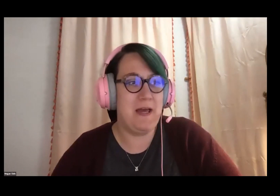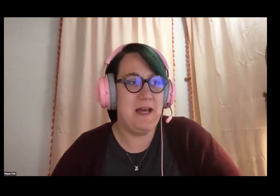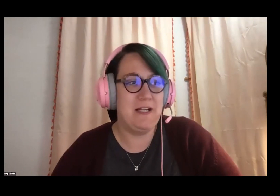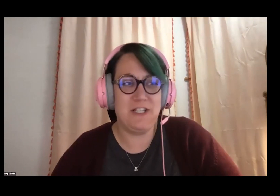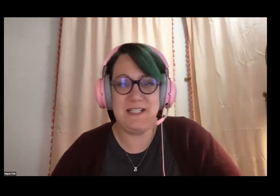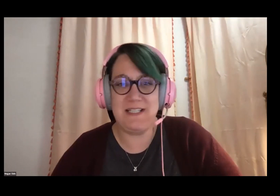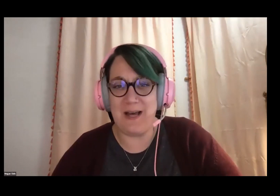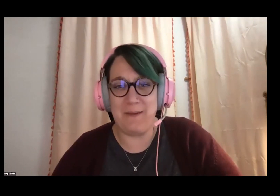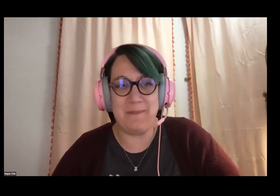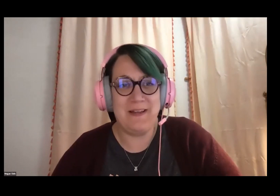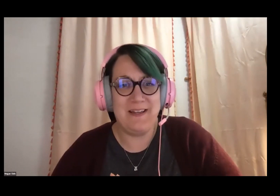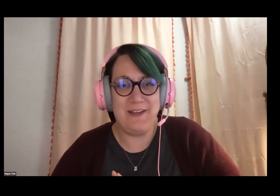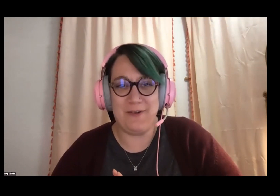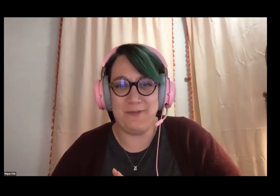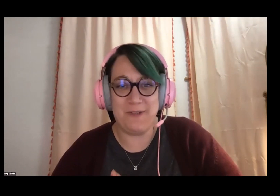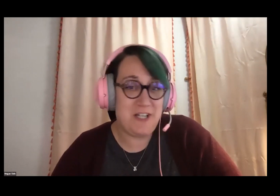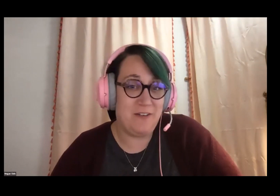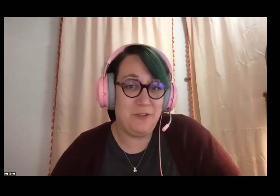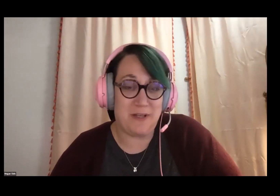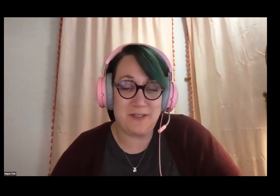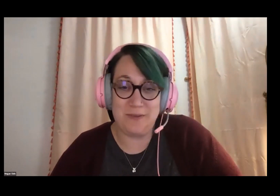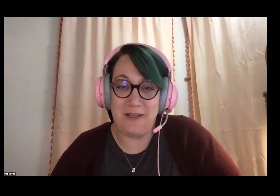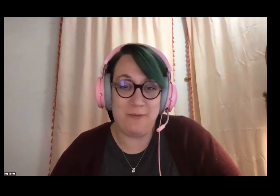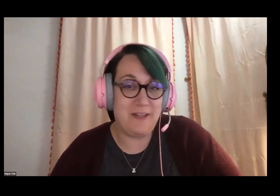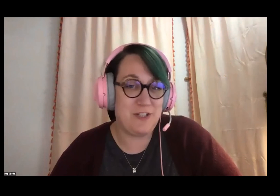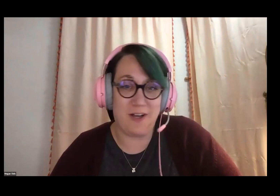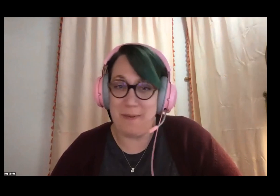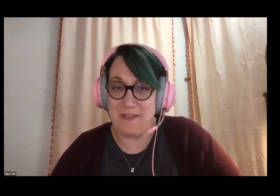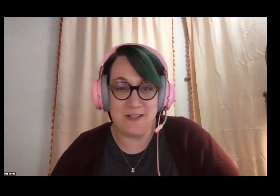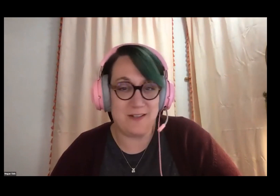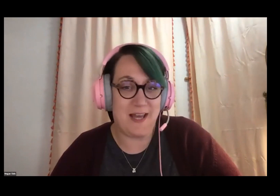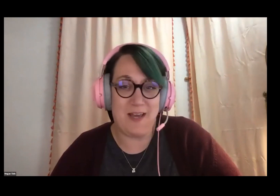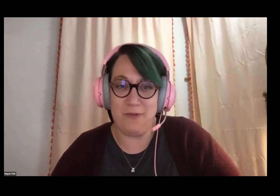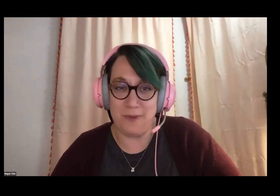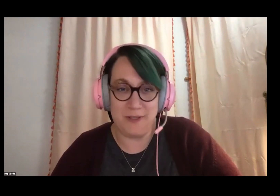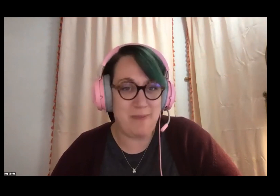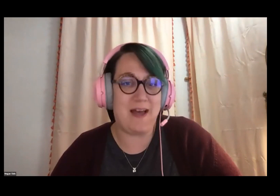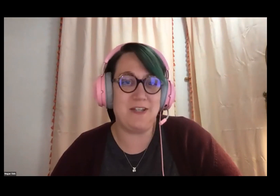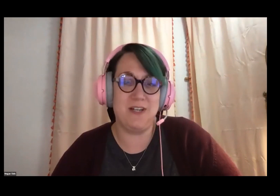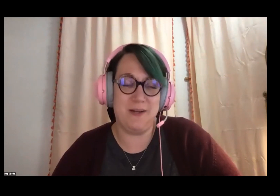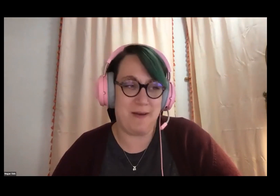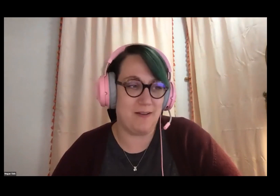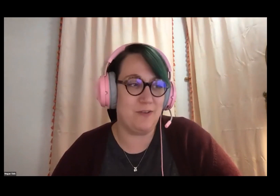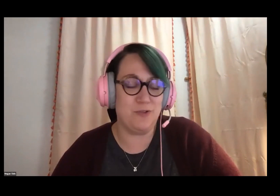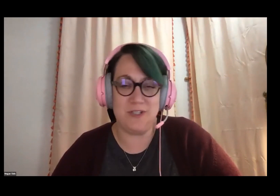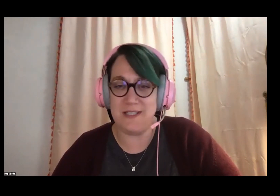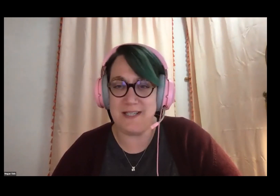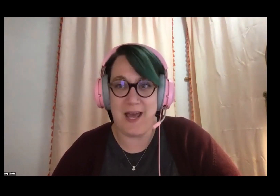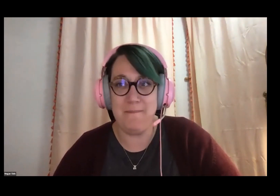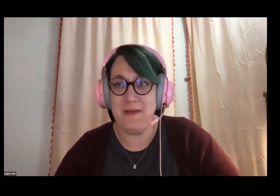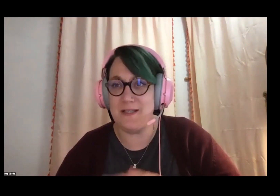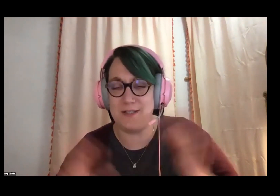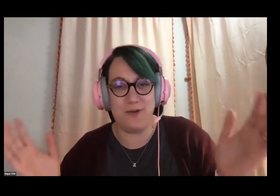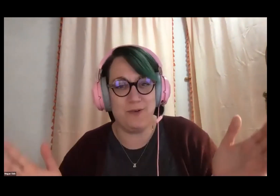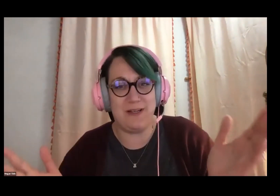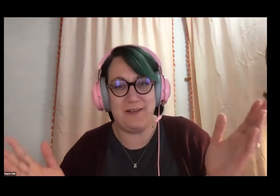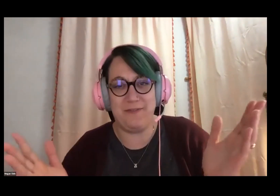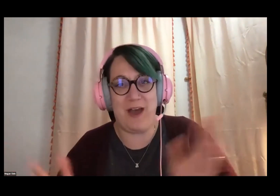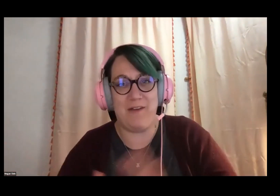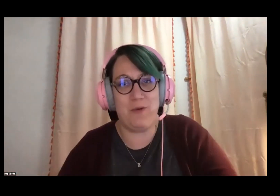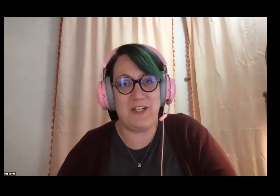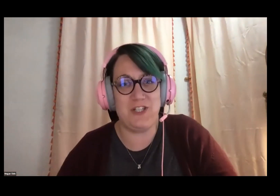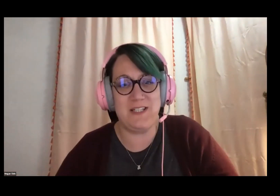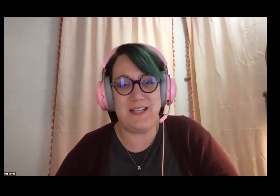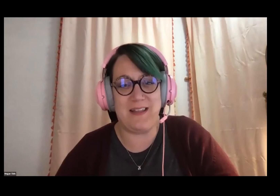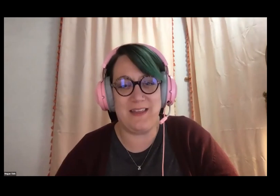speak up. Just you know, reach out to us. We could talk about this all day. We're really passionate about inclusion in STEM. And so if